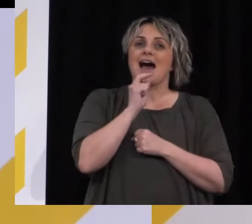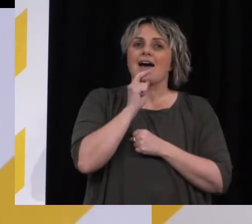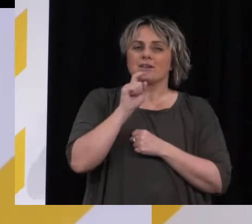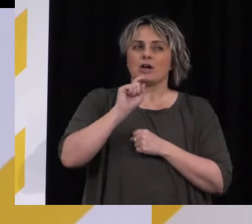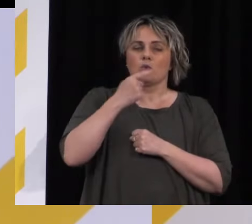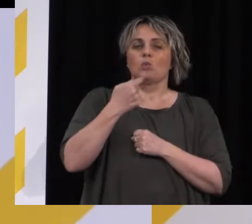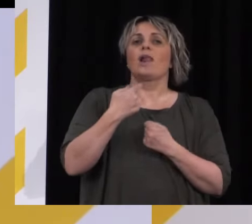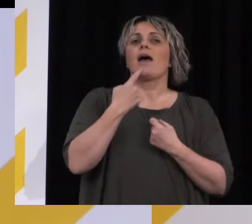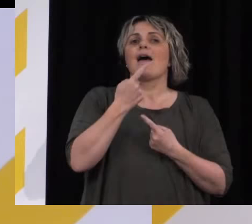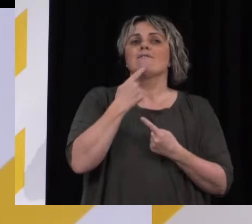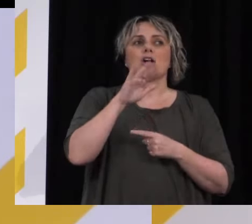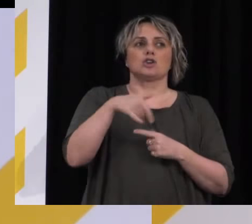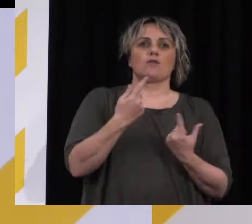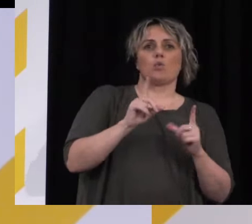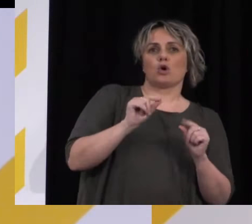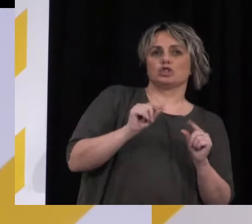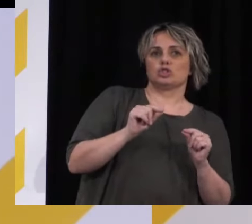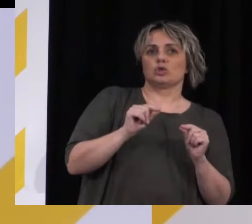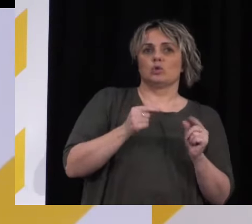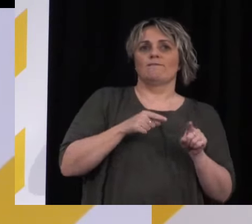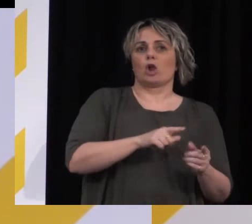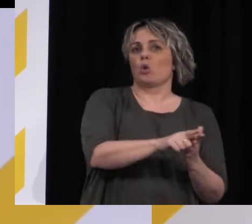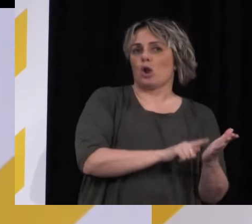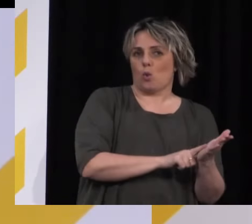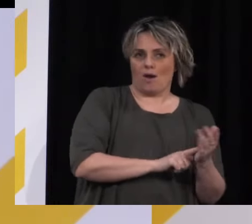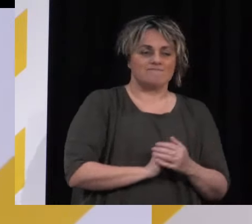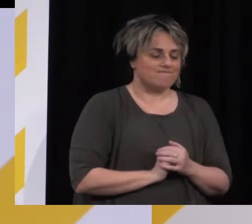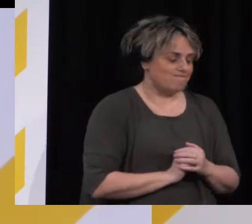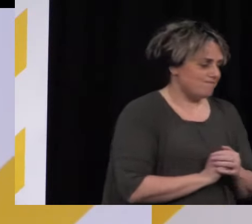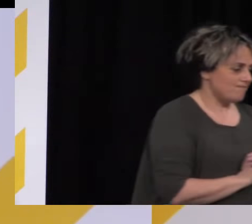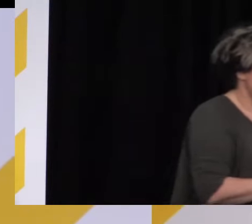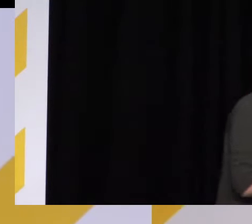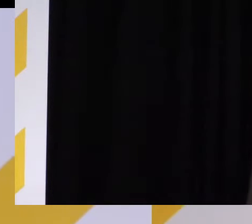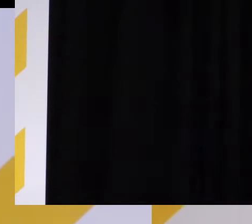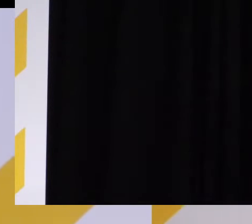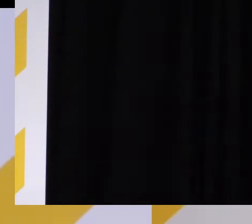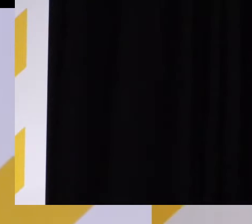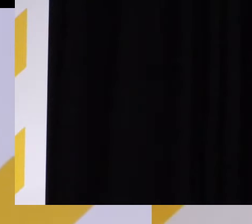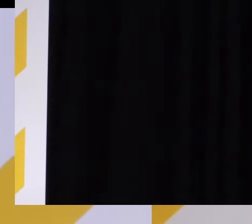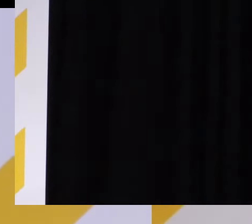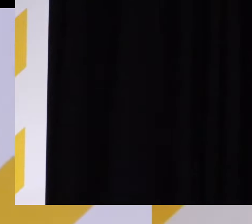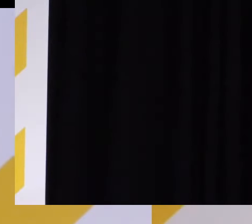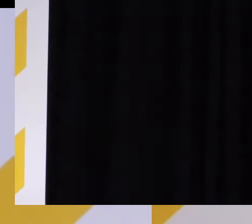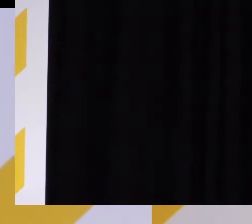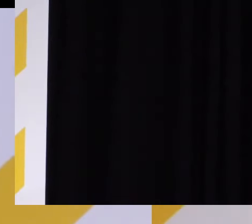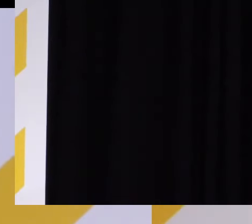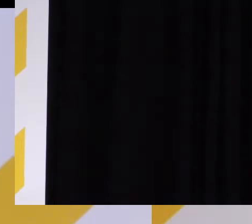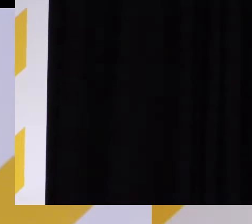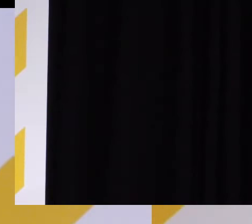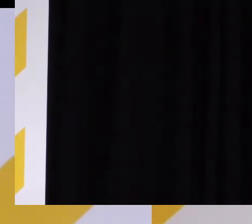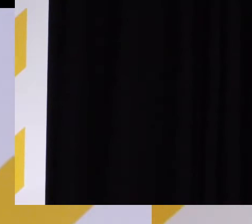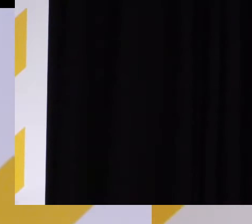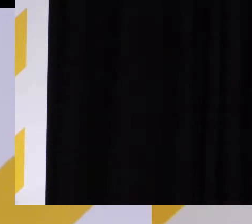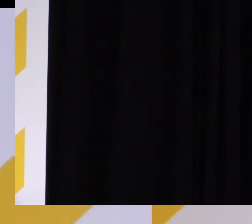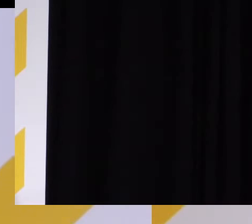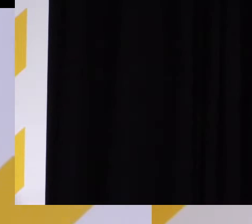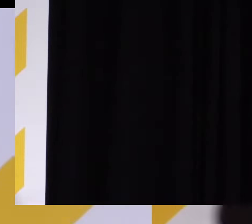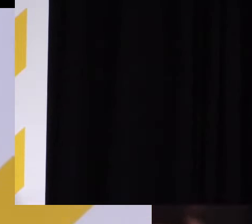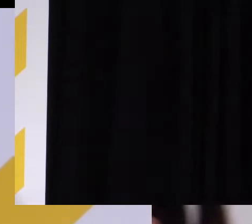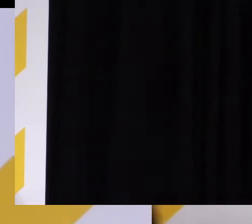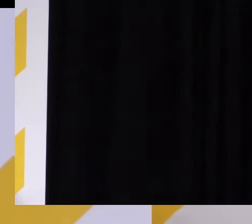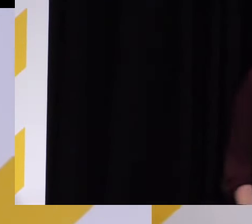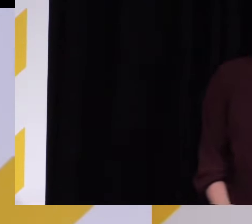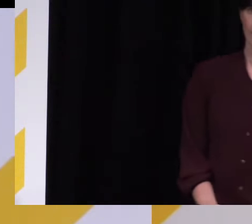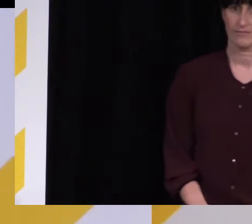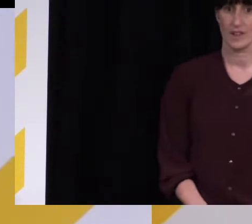are able to do within the law. Then there are things that we can do as an employer, and so you've seen what we've done